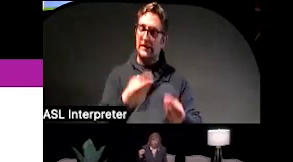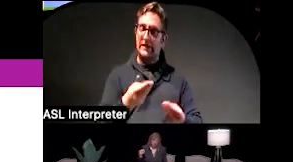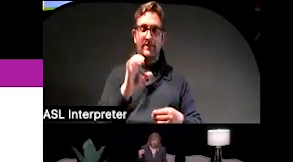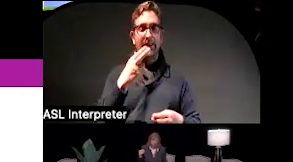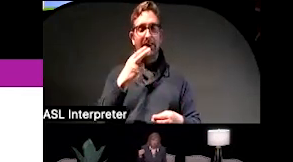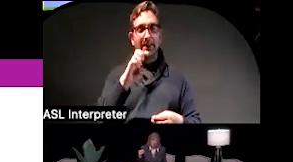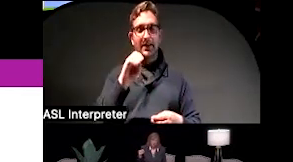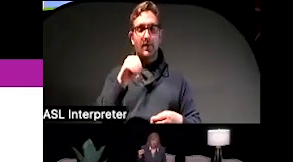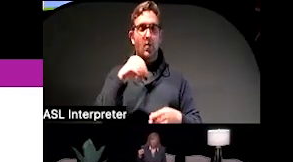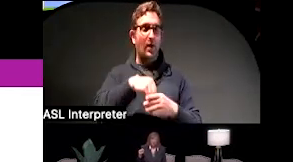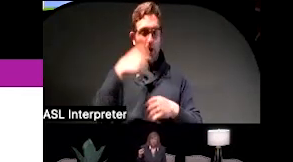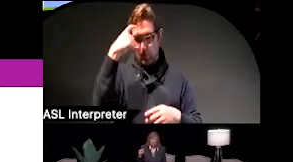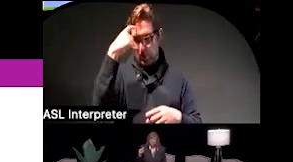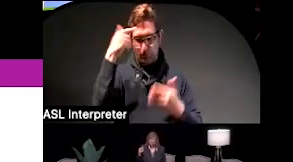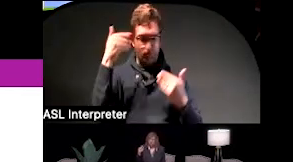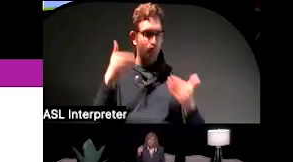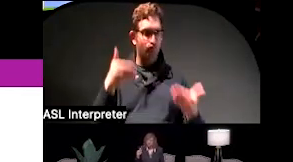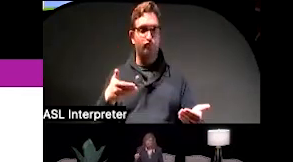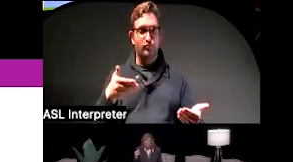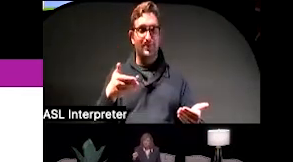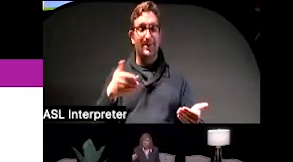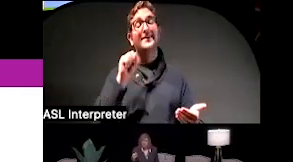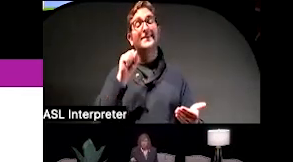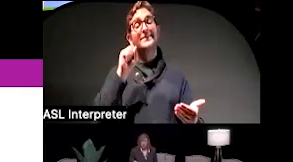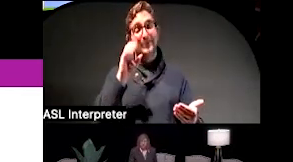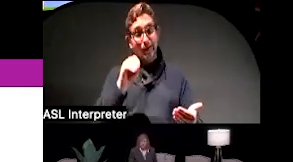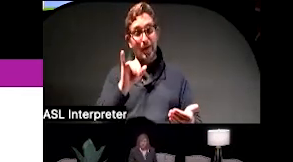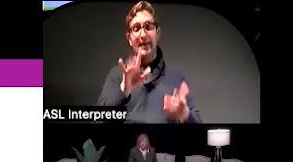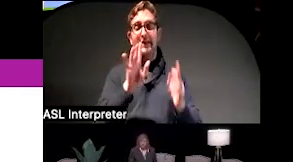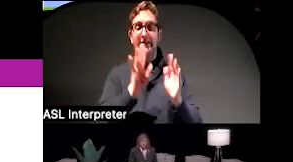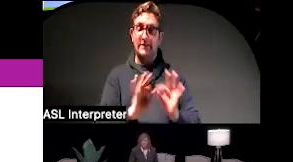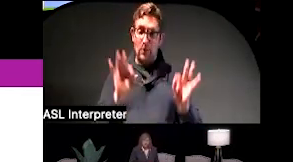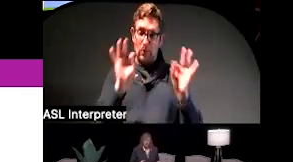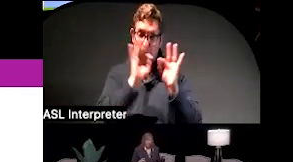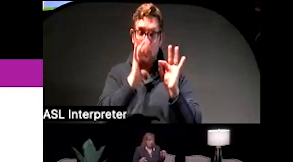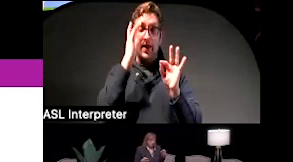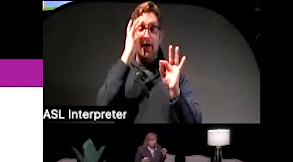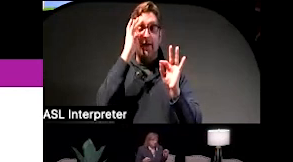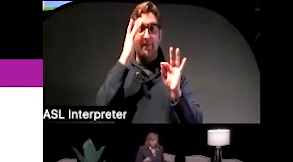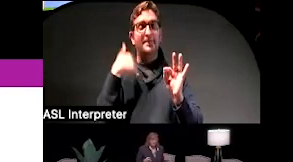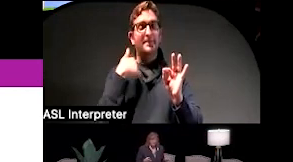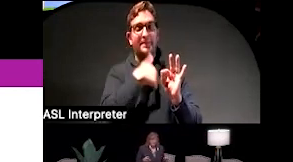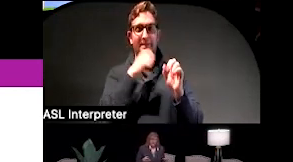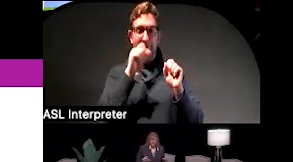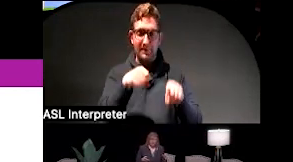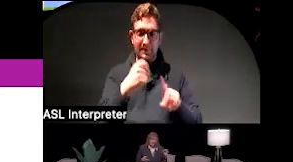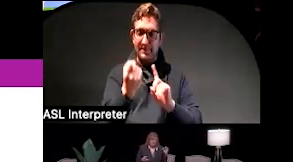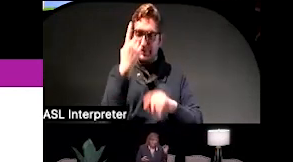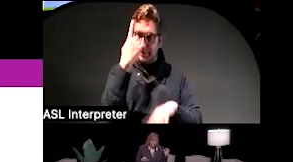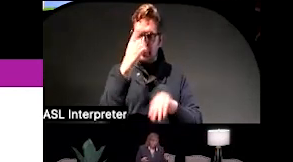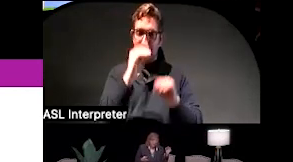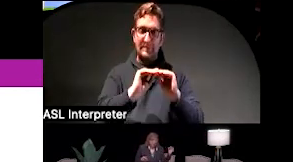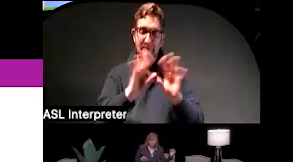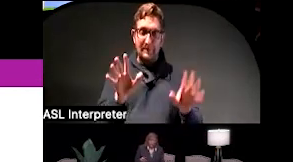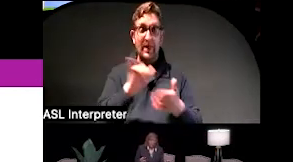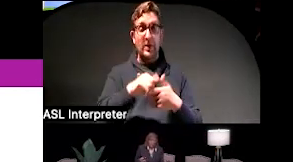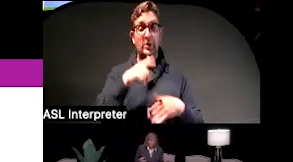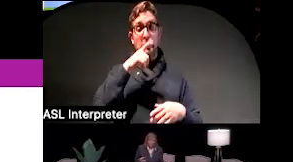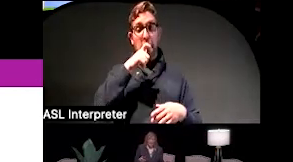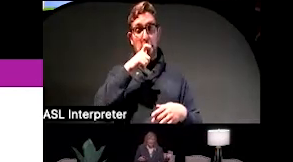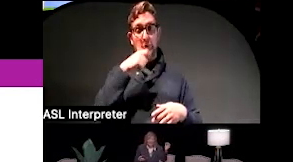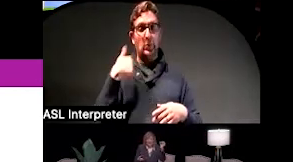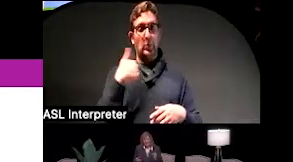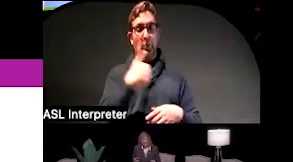brain. So it's extremely important that we understand that who we